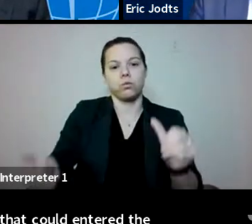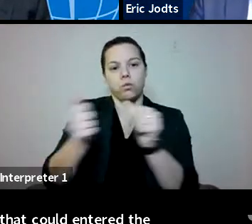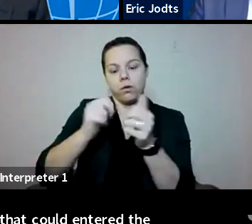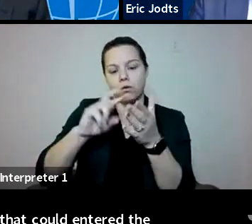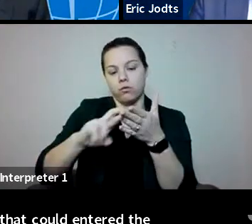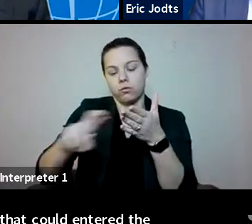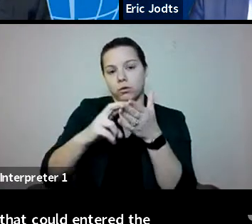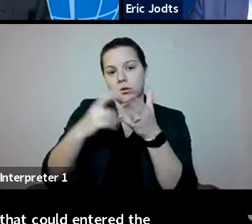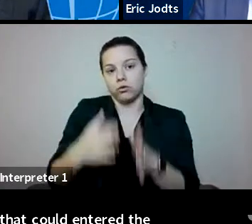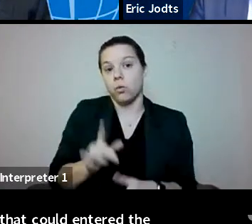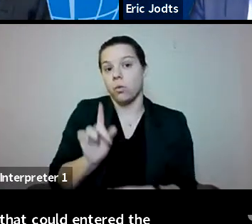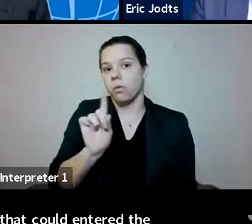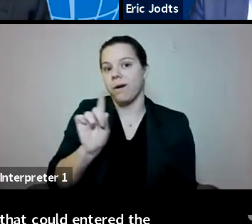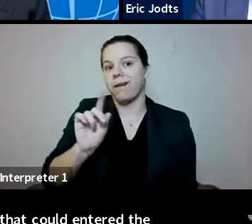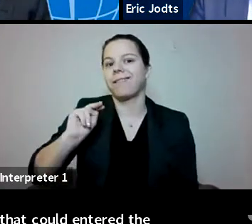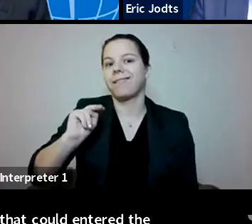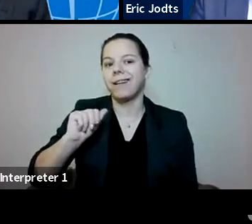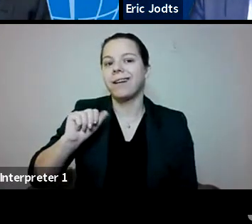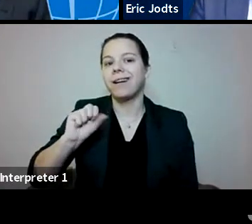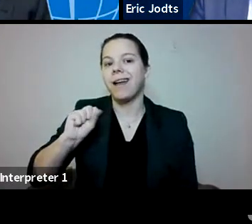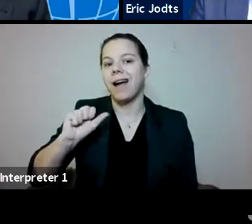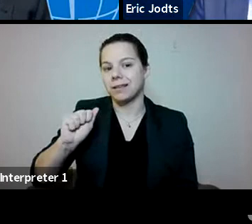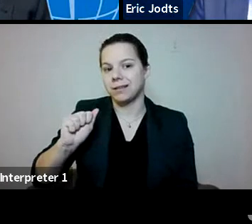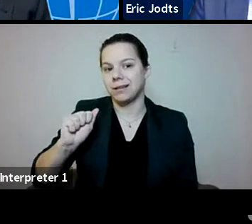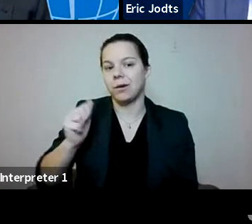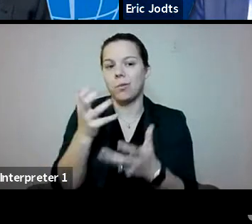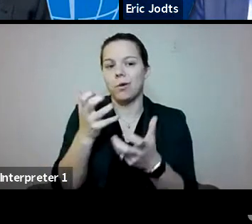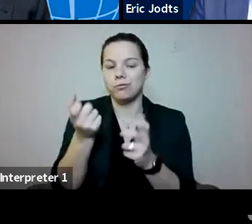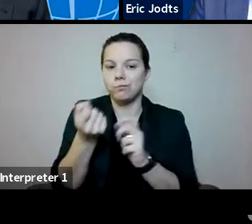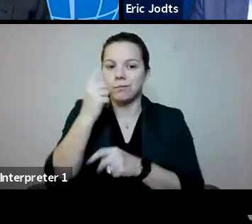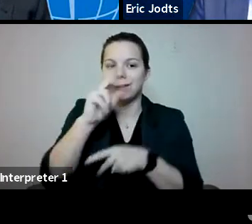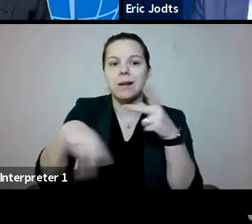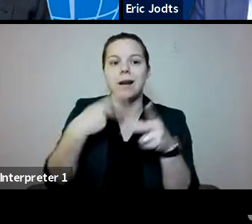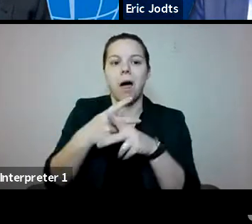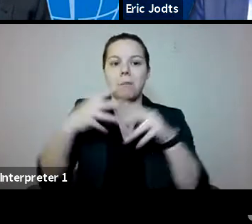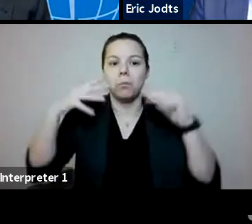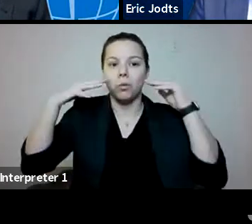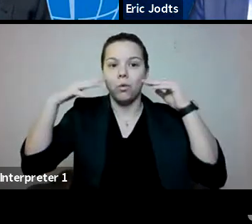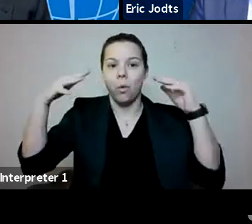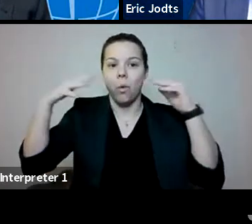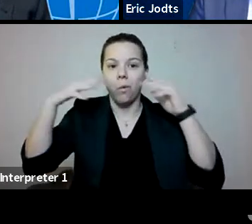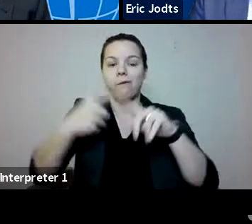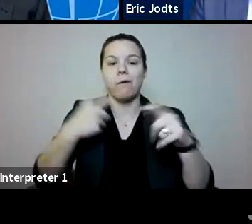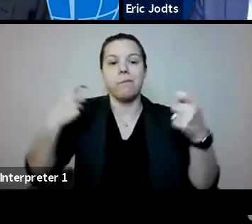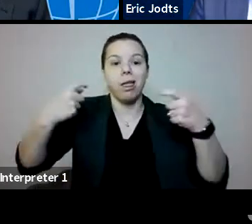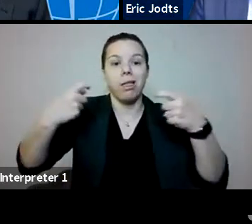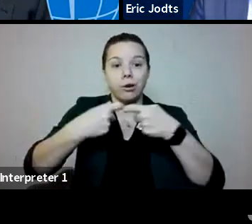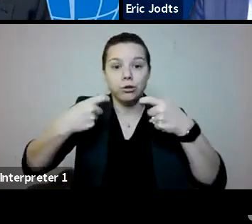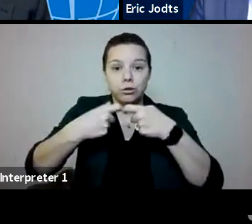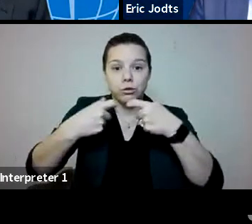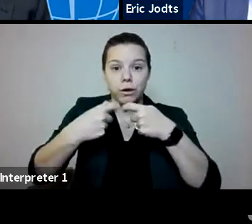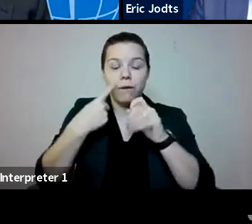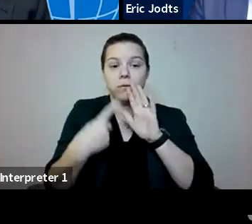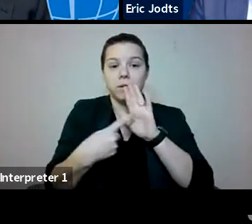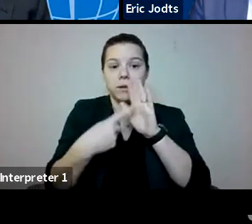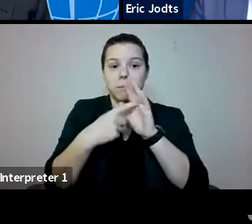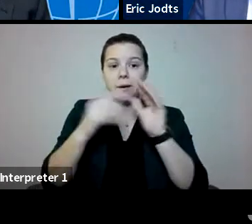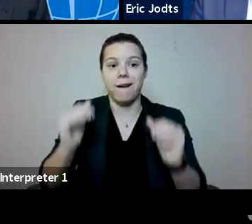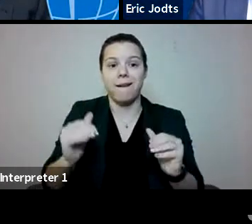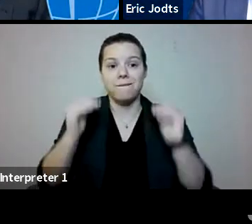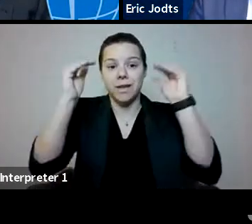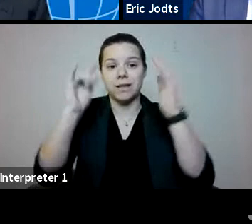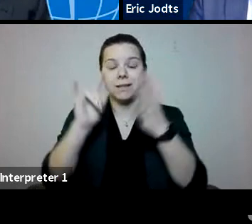at NASA to understand the types of noise that could come from electric aircraft, such as advanced air mobility